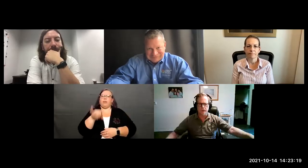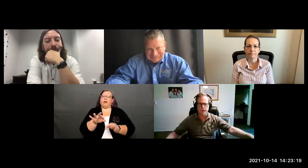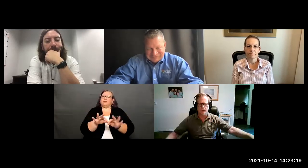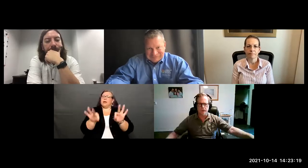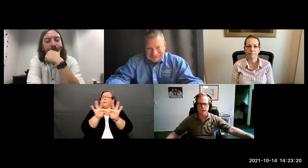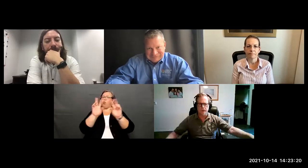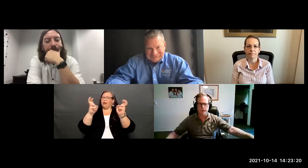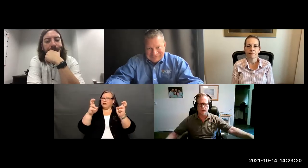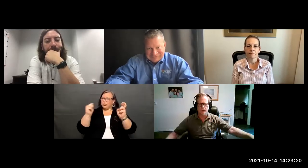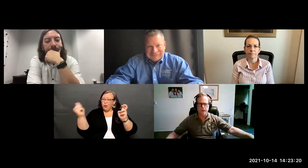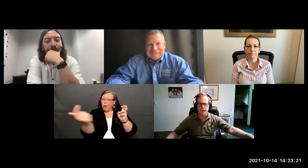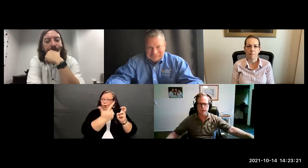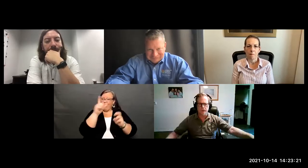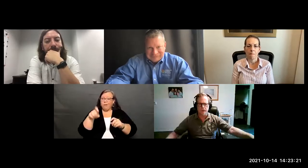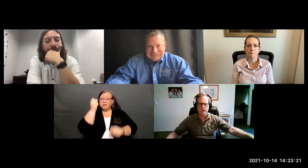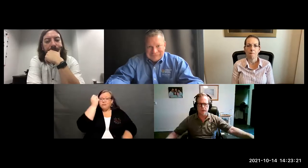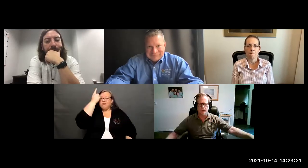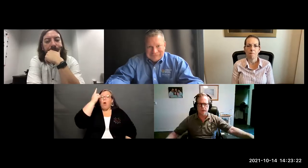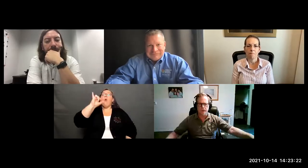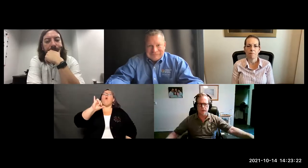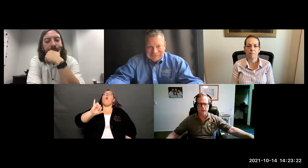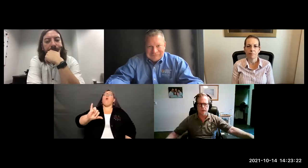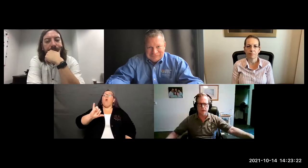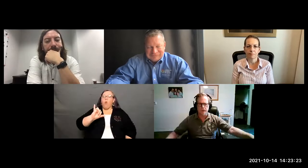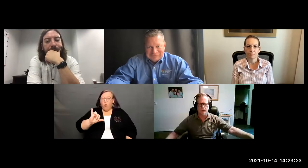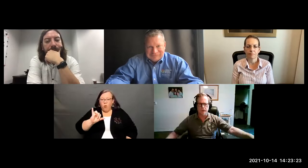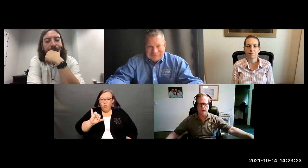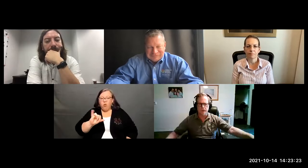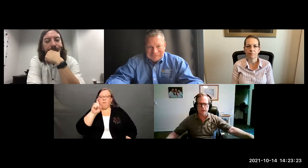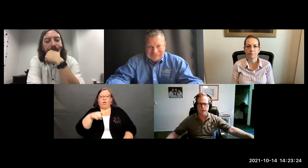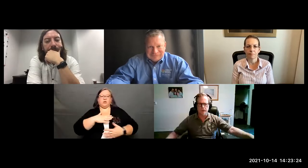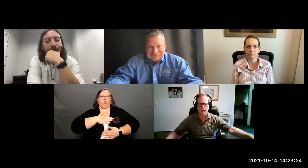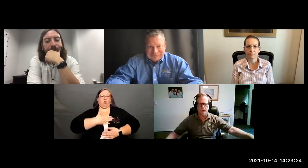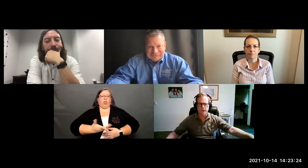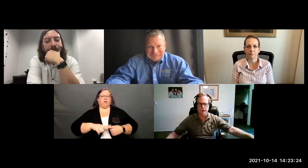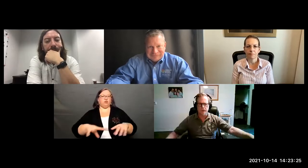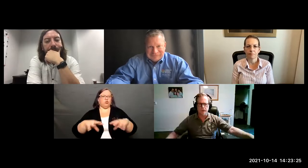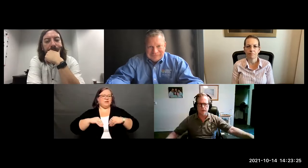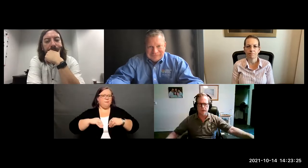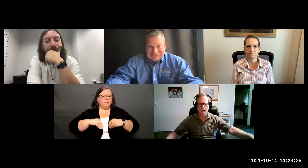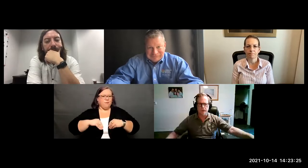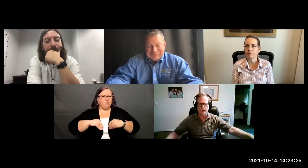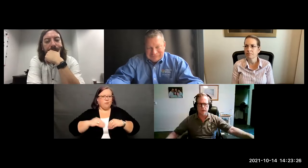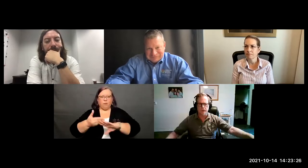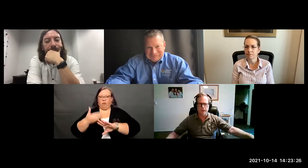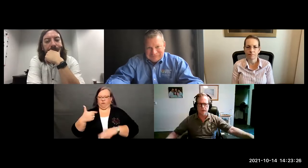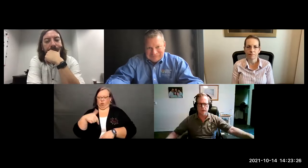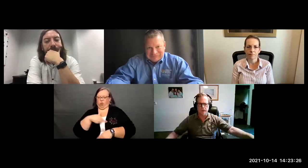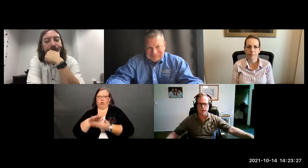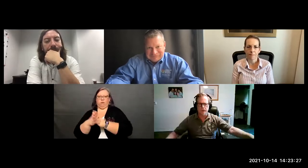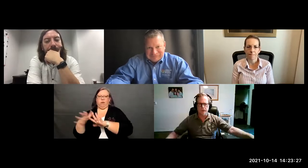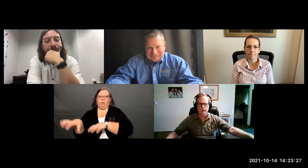to understand and be signing up for before Gallaudet could be a host, because we'd have to